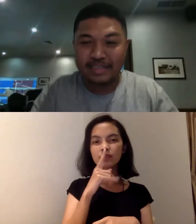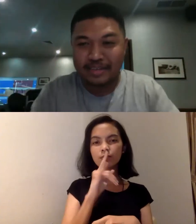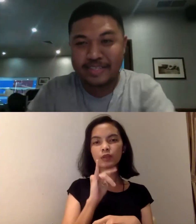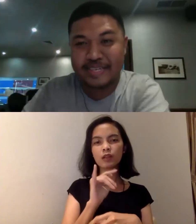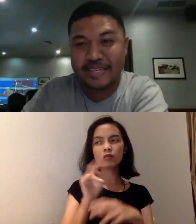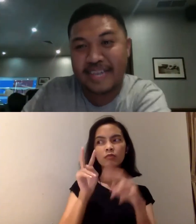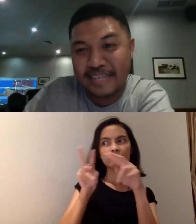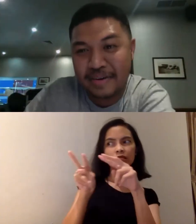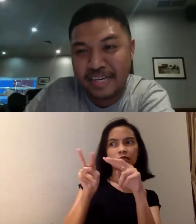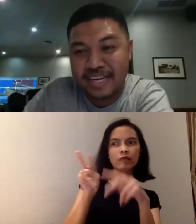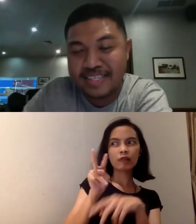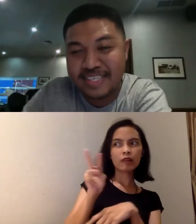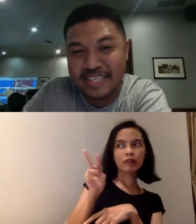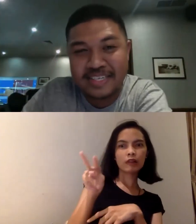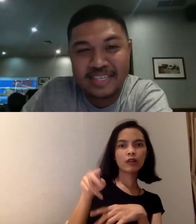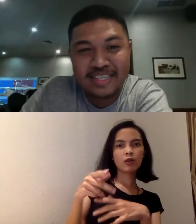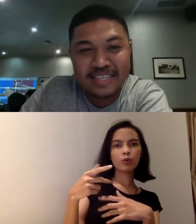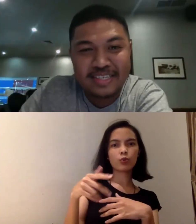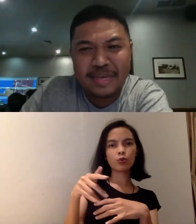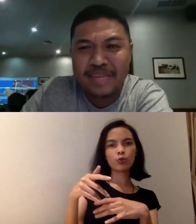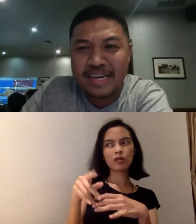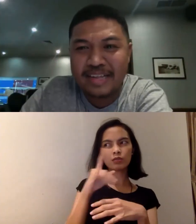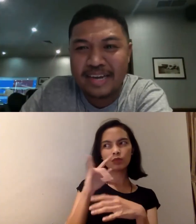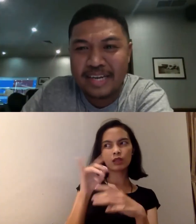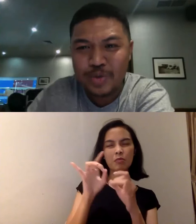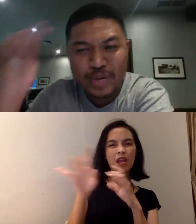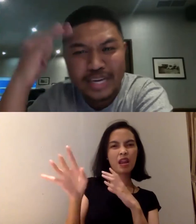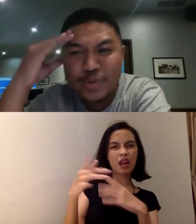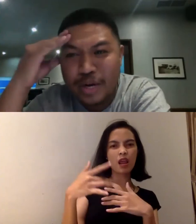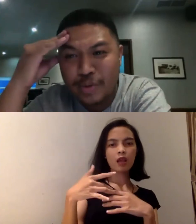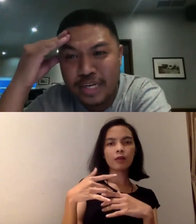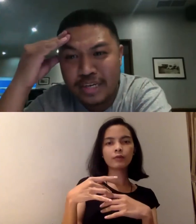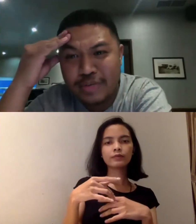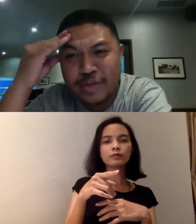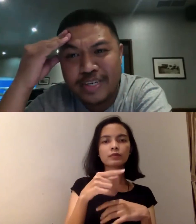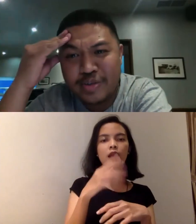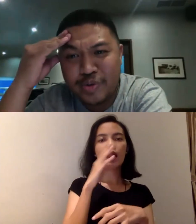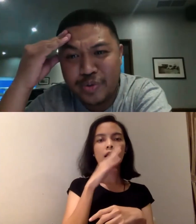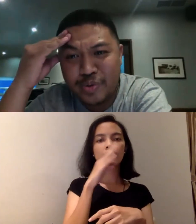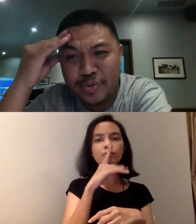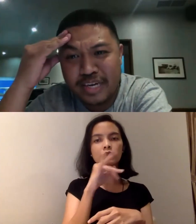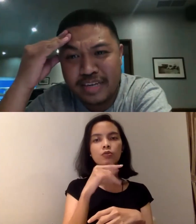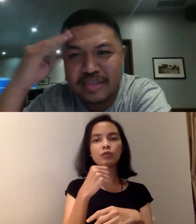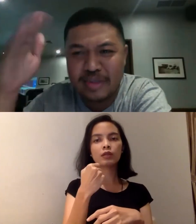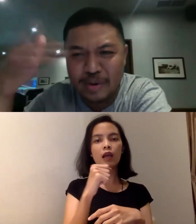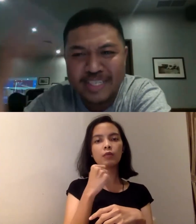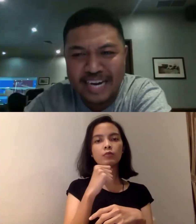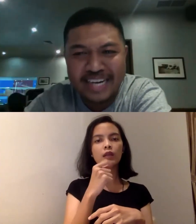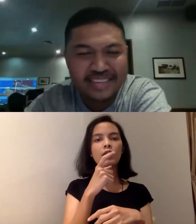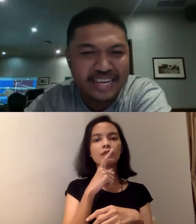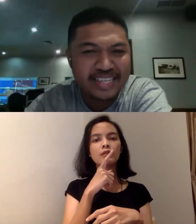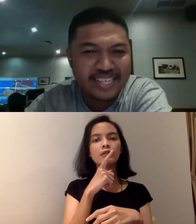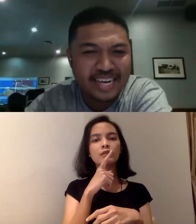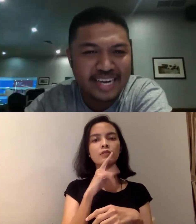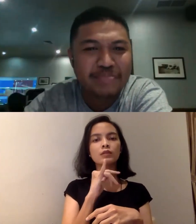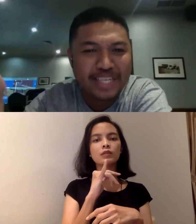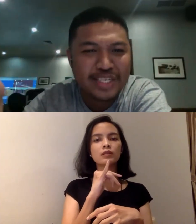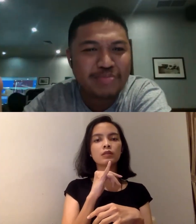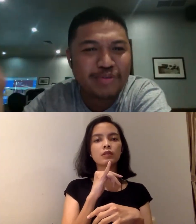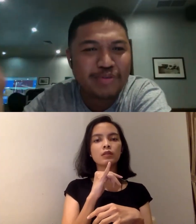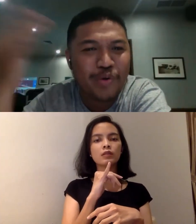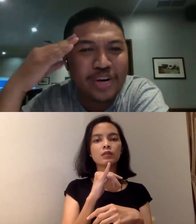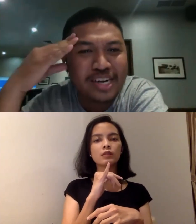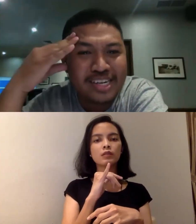like considered as an outcast, something like that. That's why we couldn't do like those tiny things that I